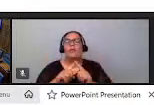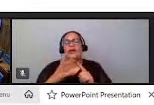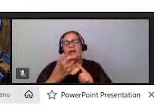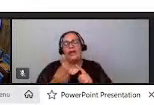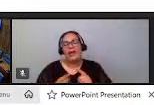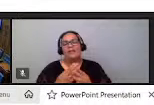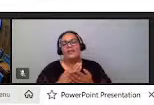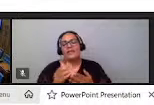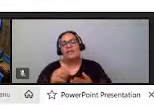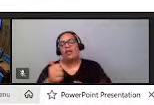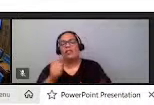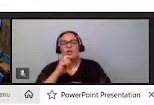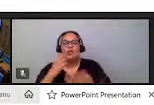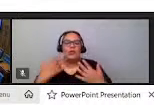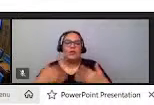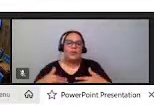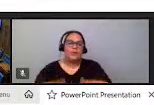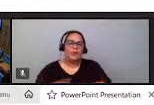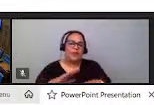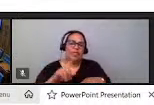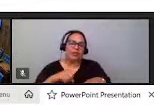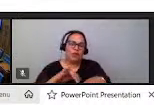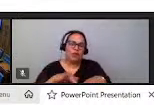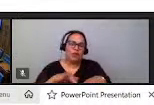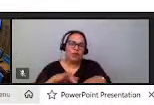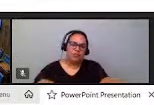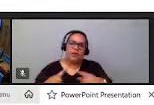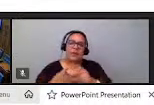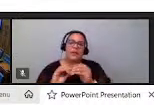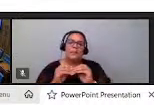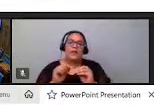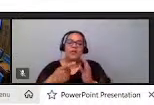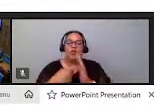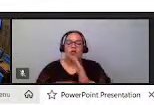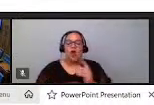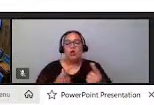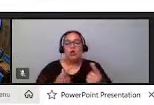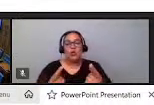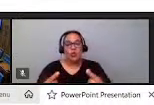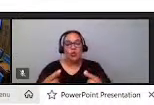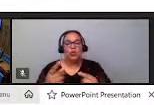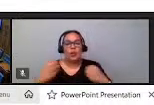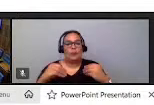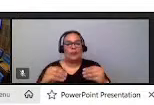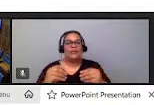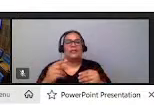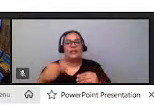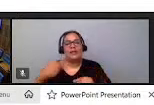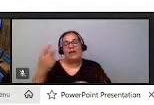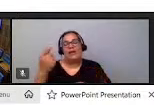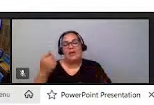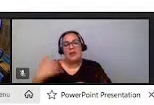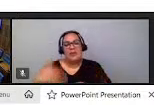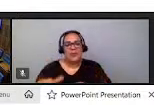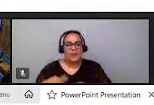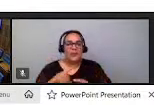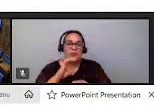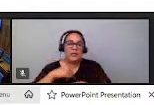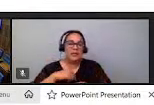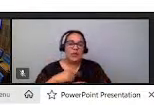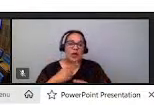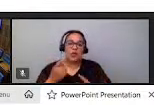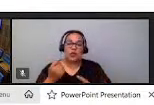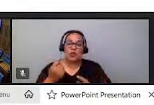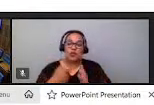underutilized at this point and it then makes the cost of doing uh the business a bit higher so for us to be cost